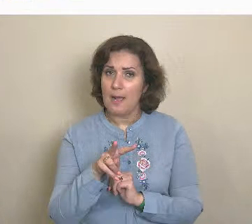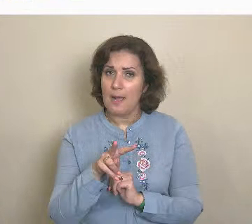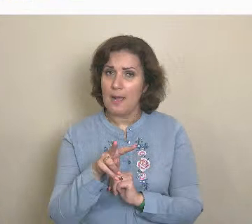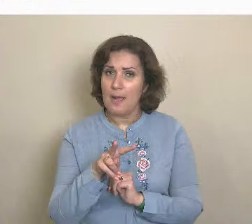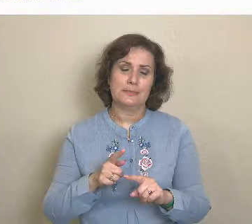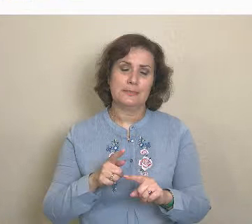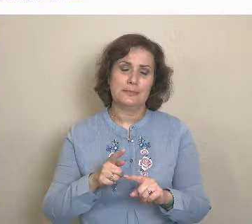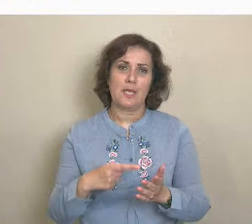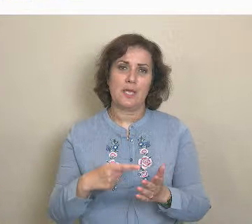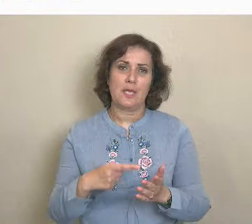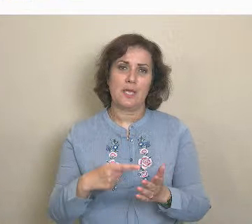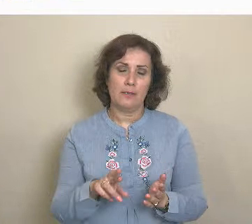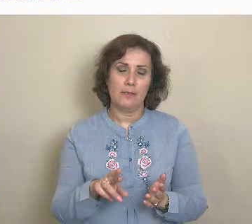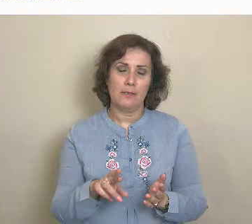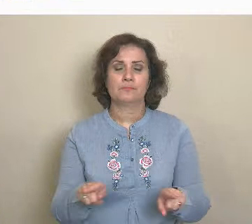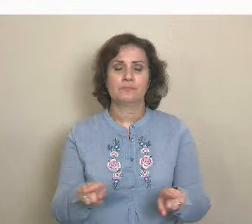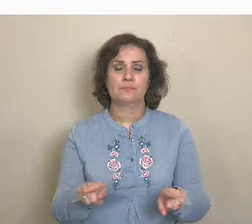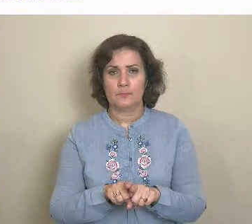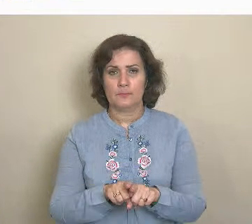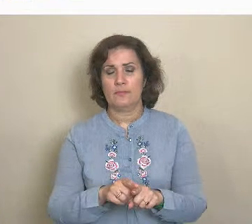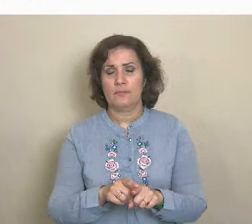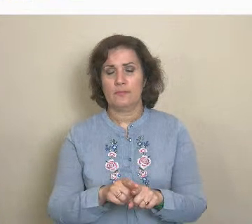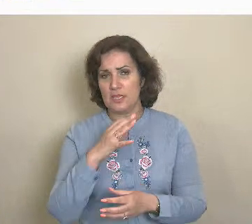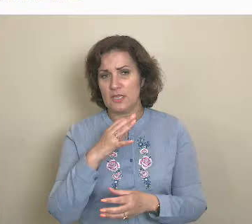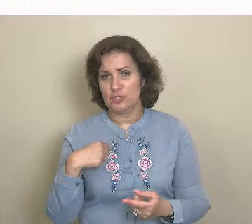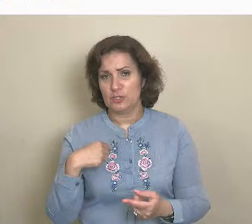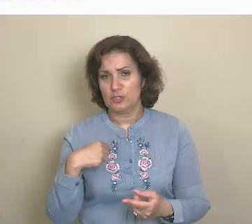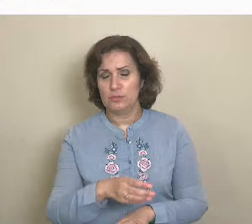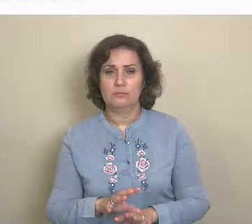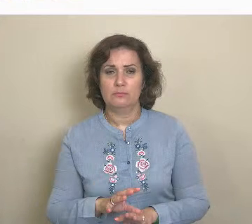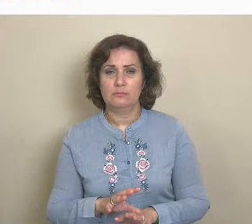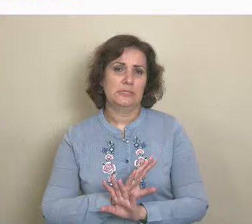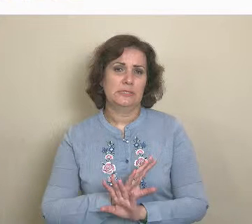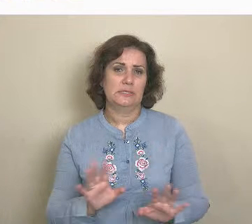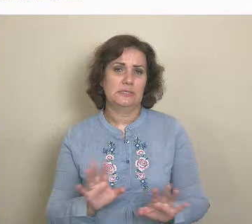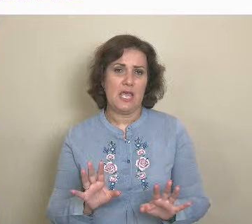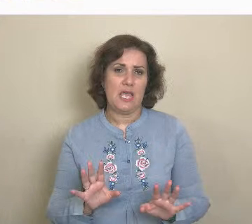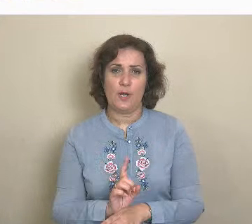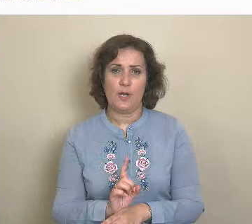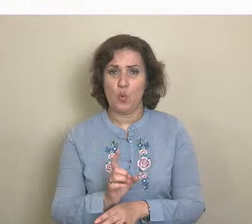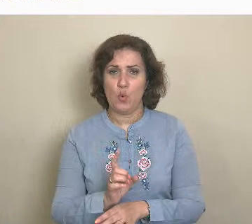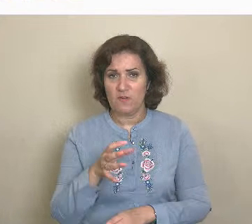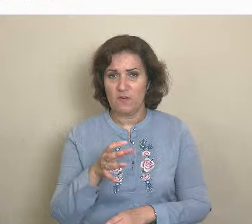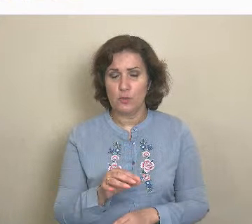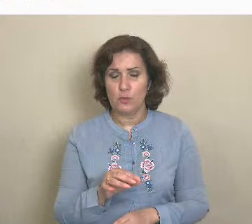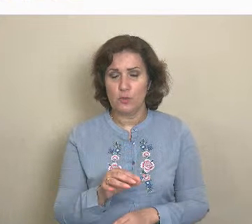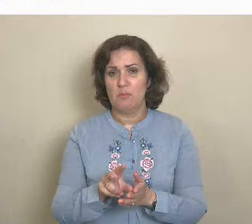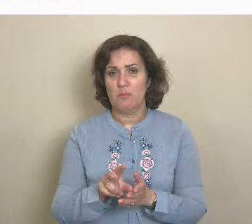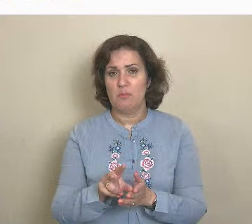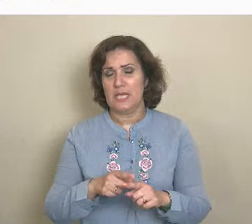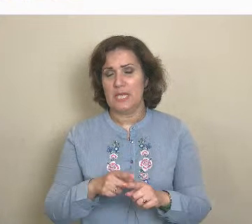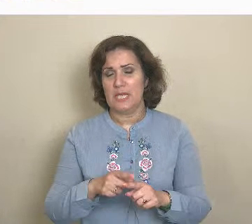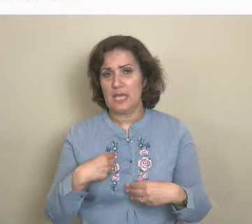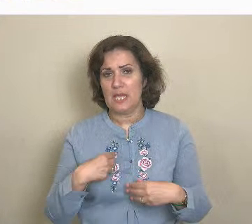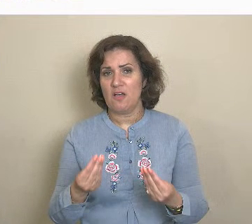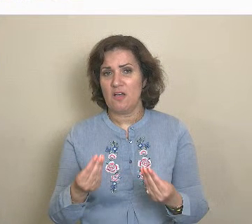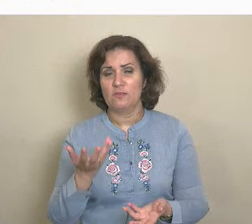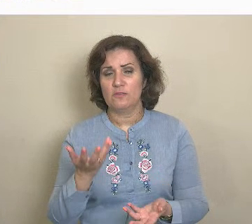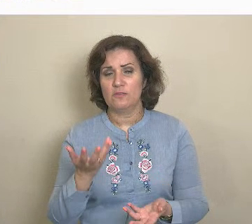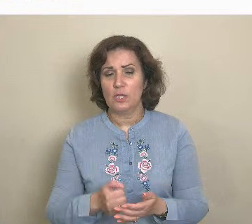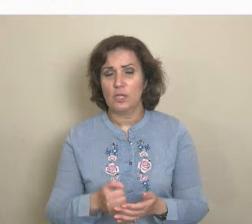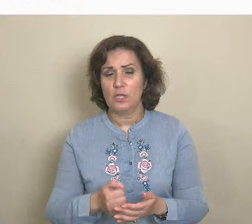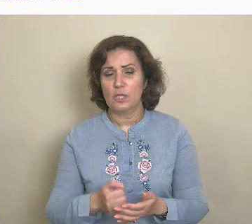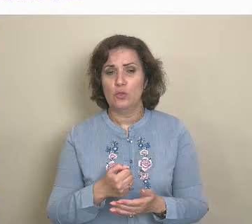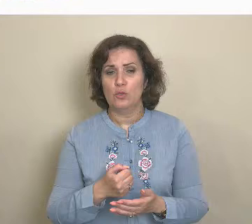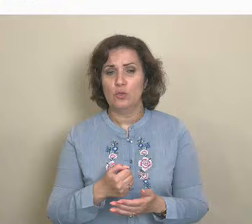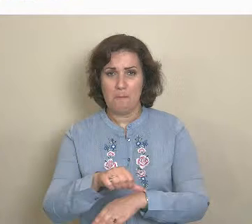the commissions. Basically, the authority that sets them up is the one that they report to. That's something that is not